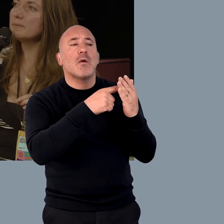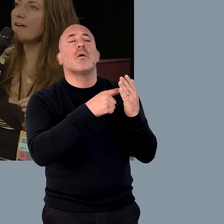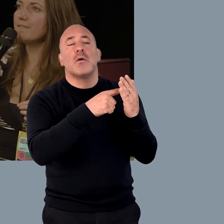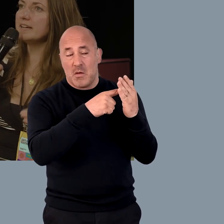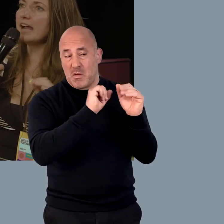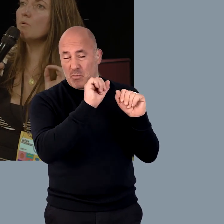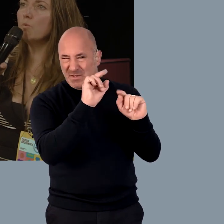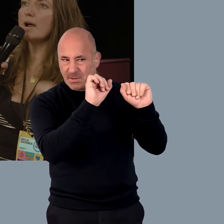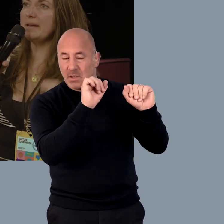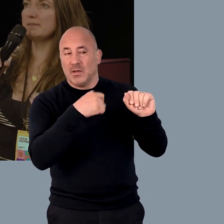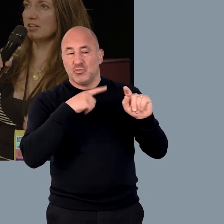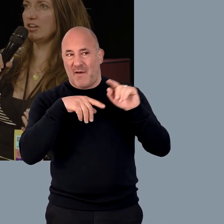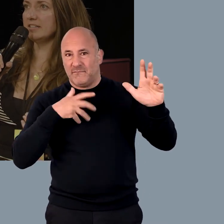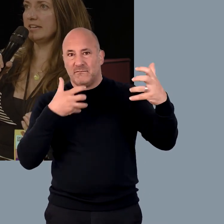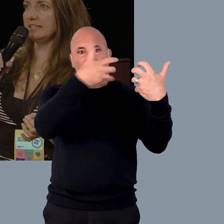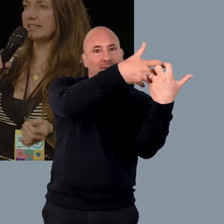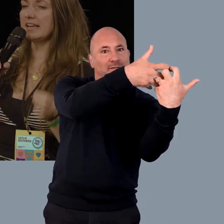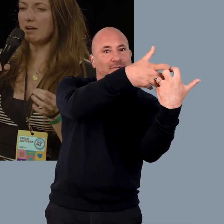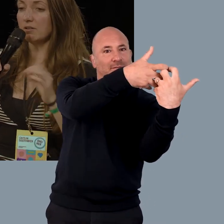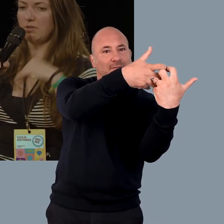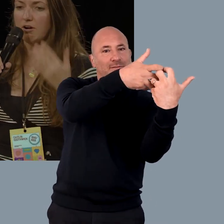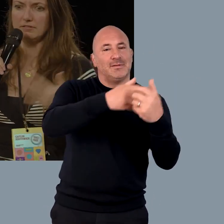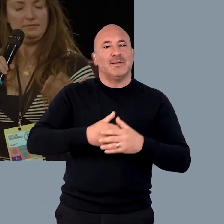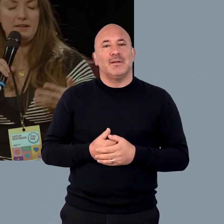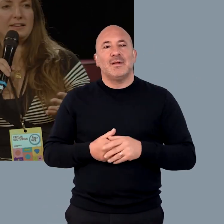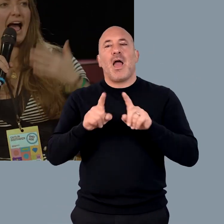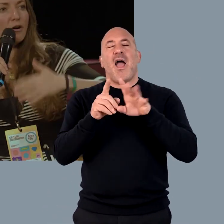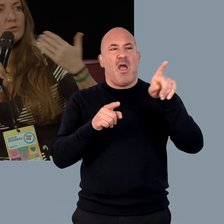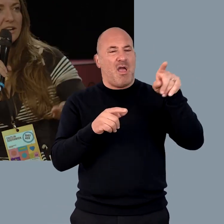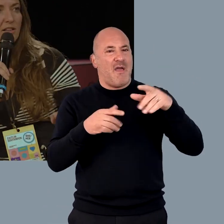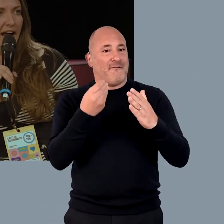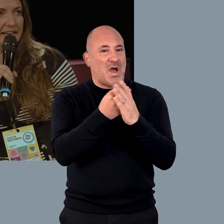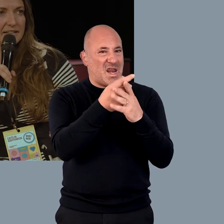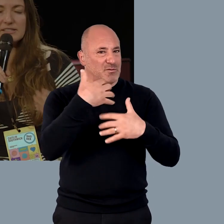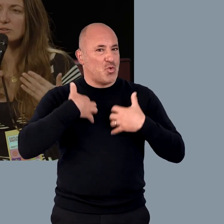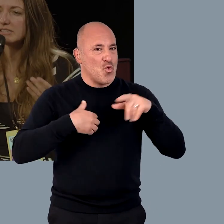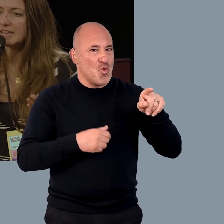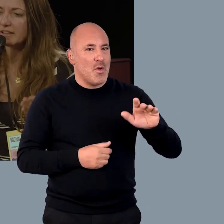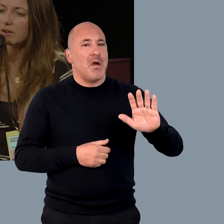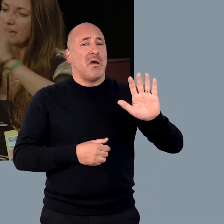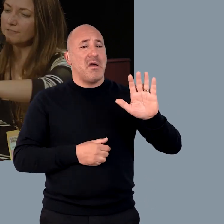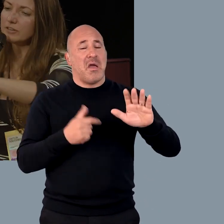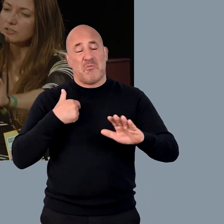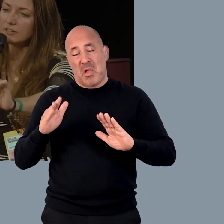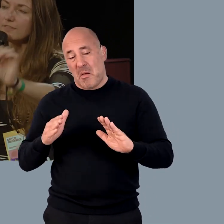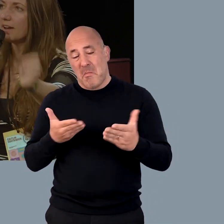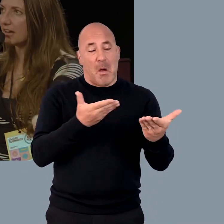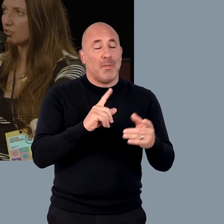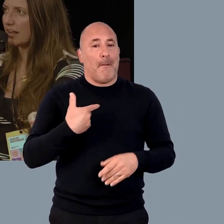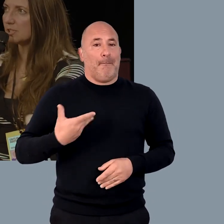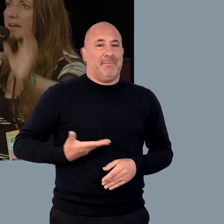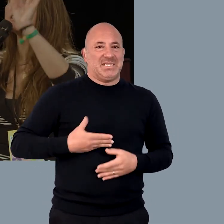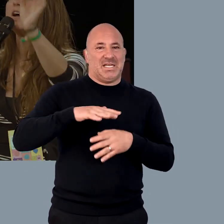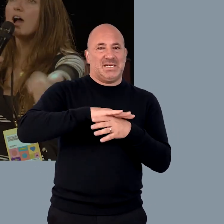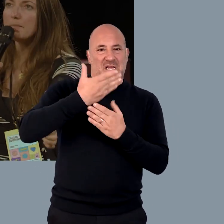it is about finding out what people's agenda is and and how you can align it. So seeing like, okay, if you're interested in the